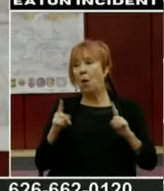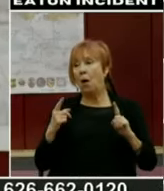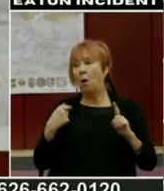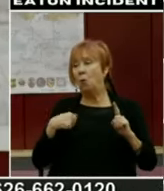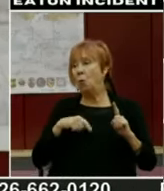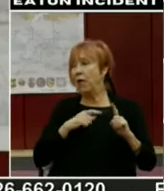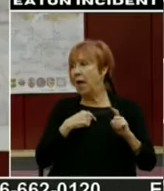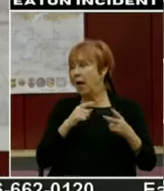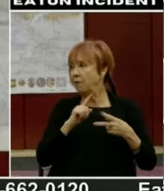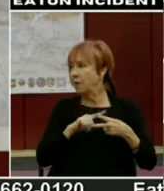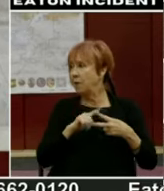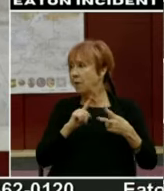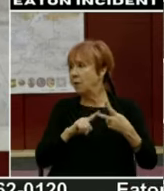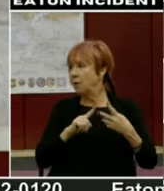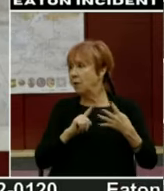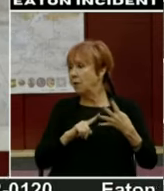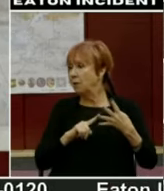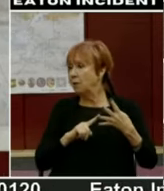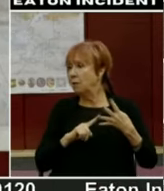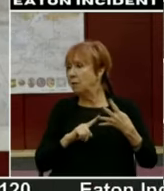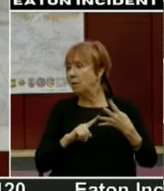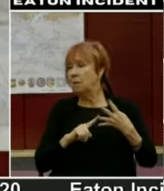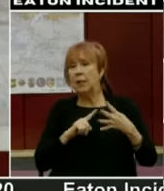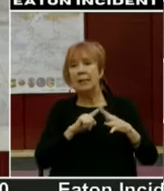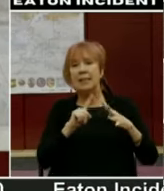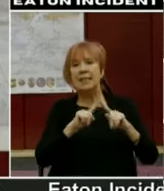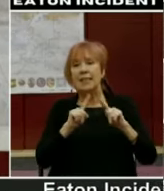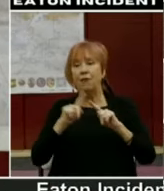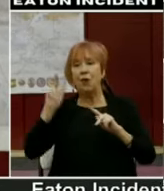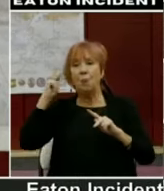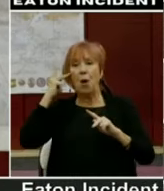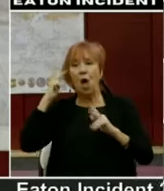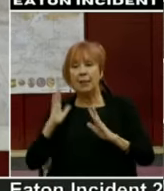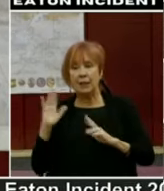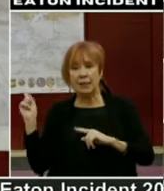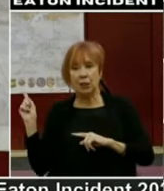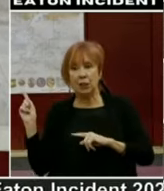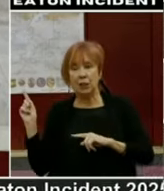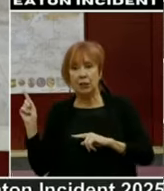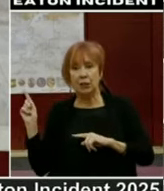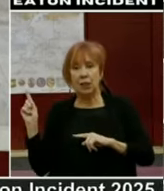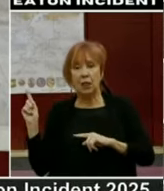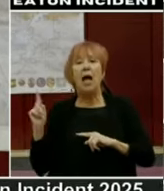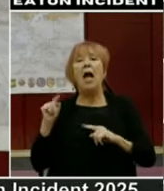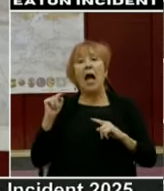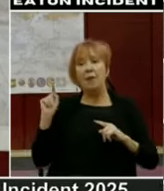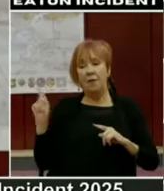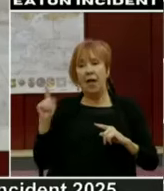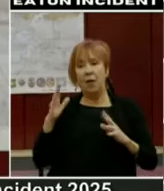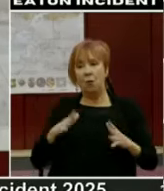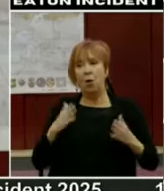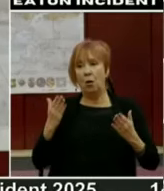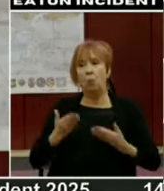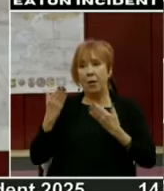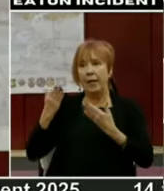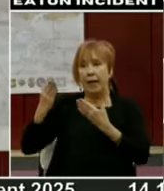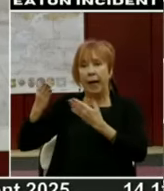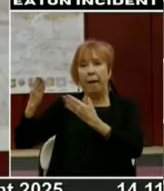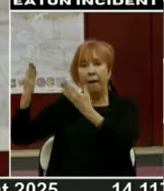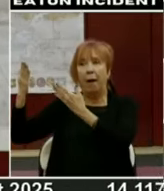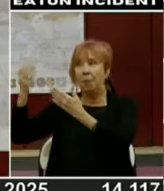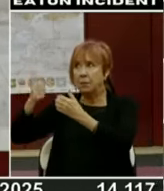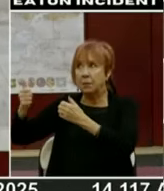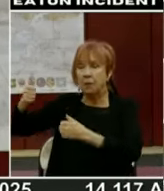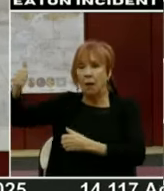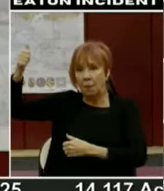Lyon, Councilmember Hampton, and Councilmember Jones here, and we'll certainly bring that back for a process that maybe treats it